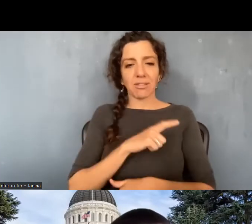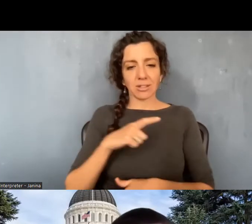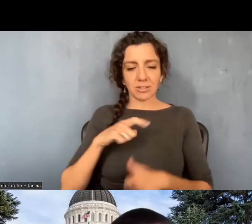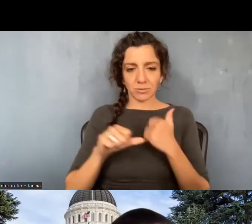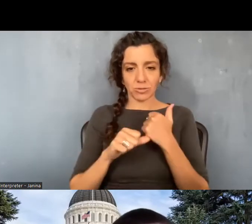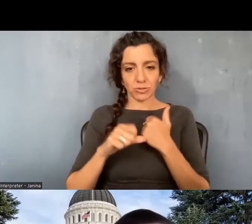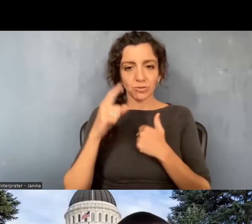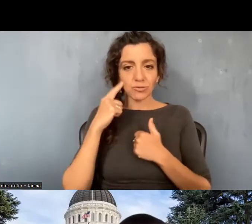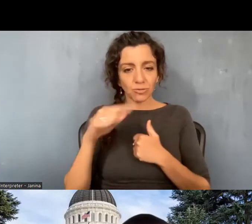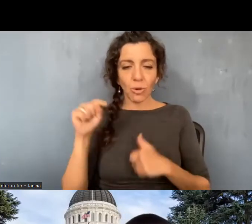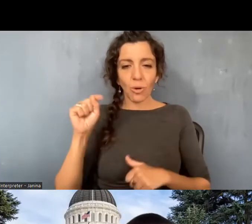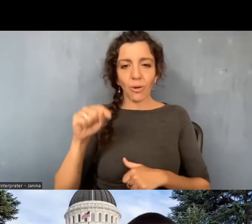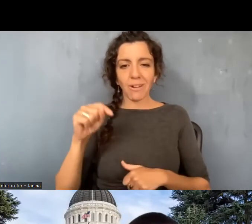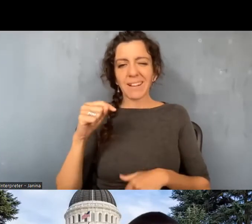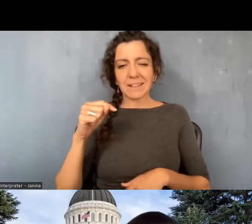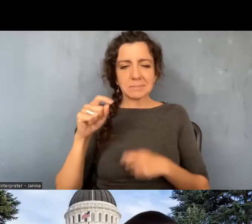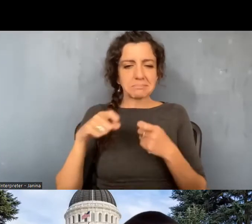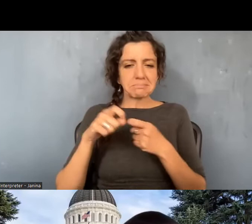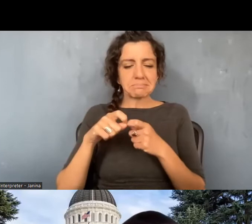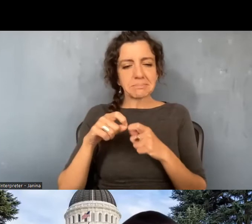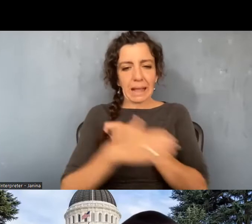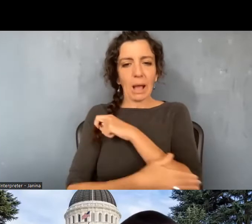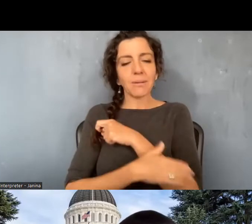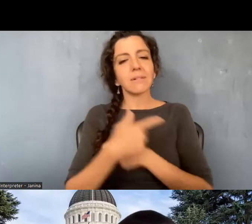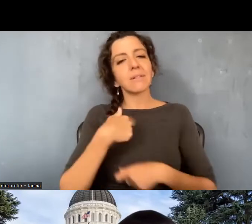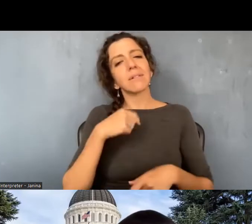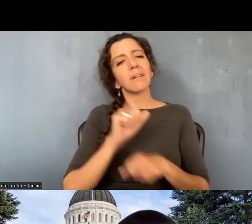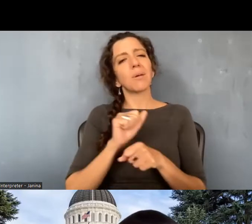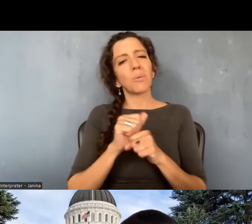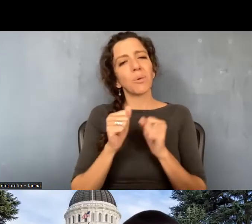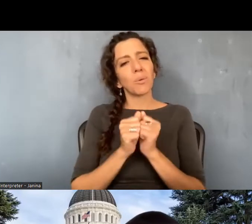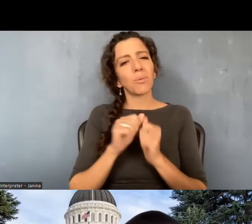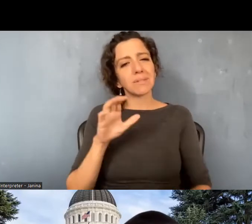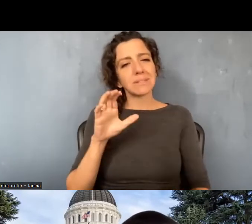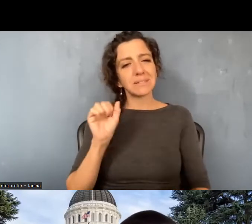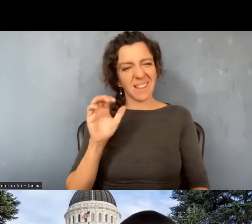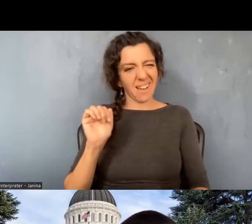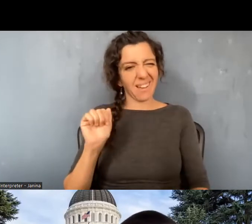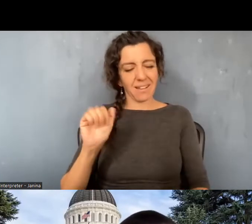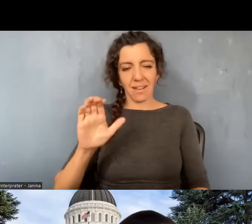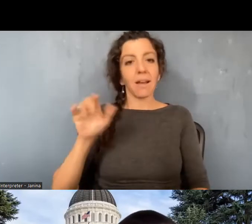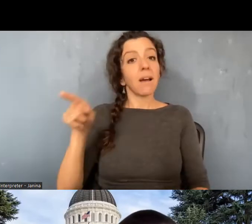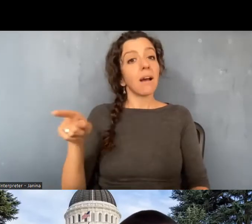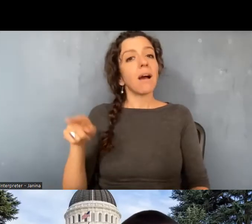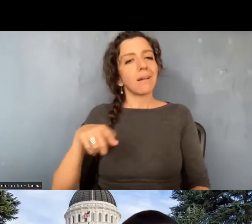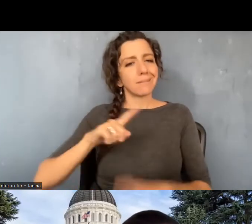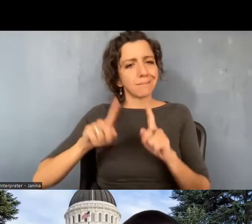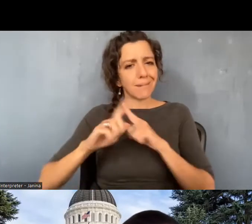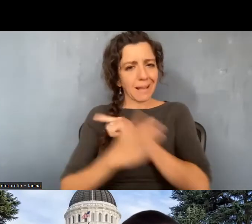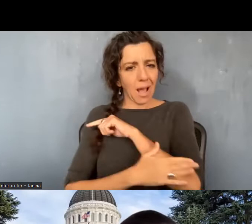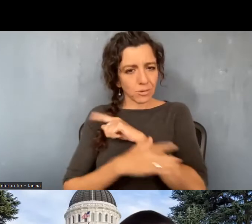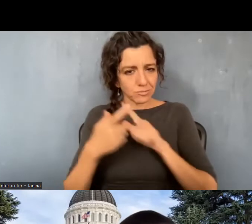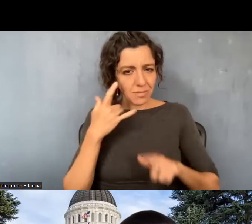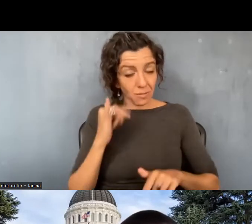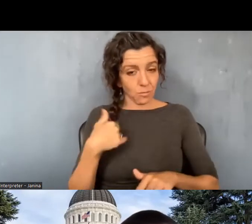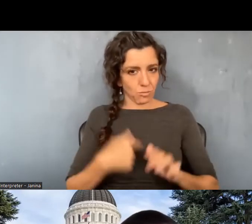Human Services Policy area. CSAC represents all 58 counties in California. County supervisors are our members, and they are